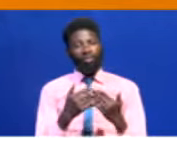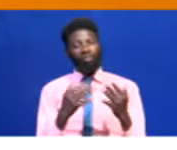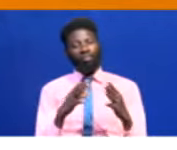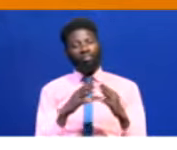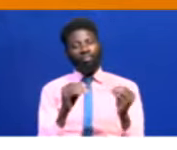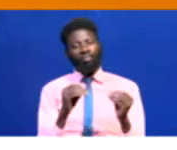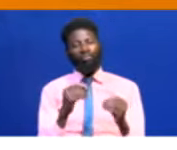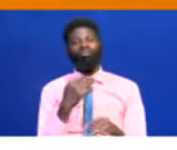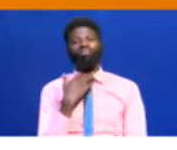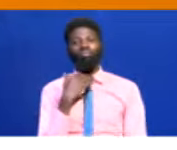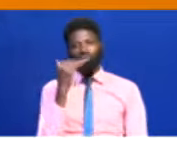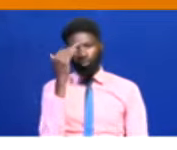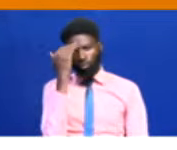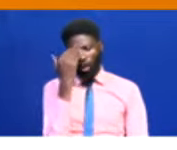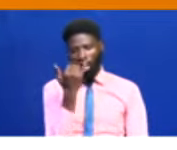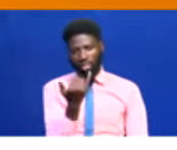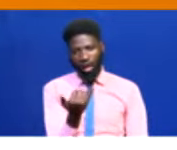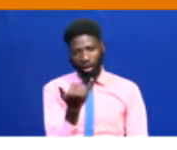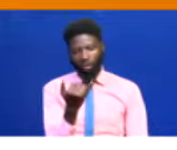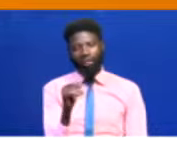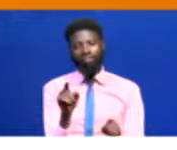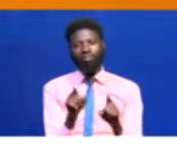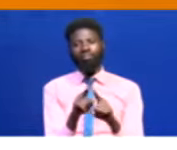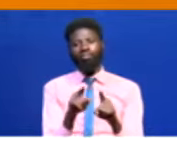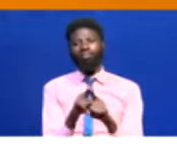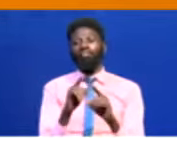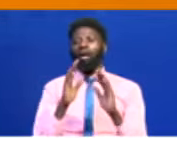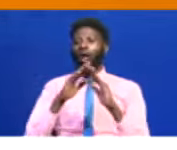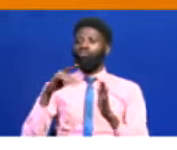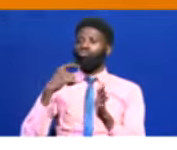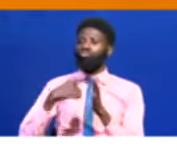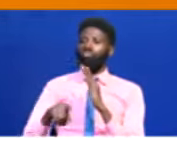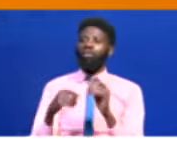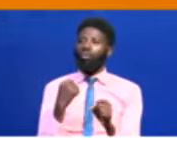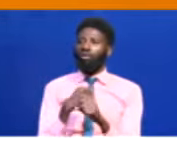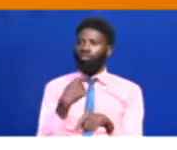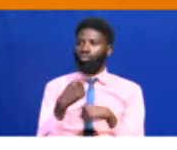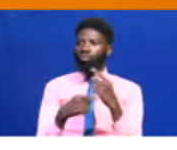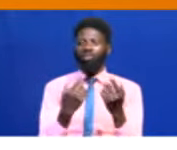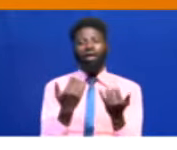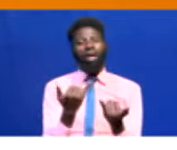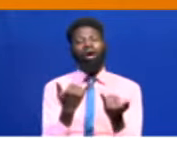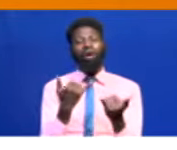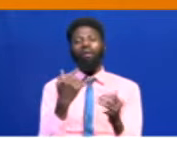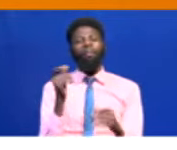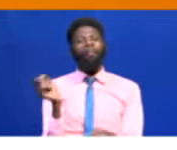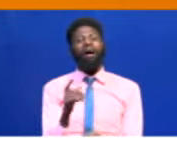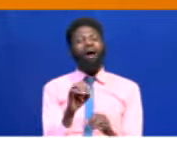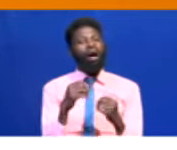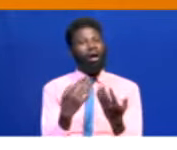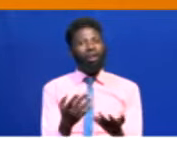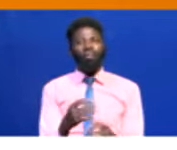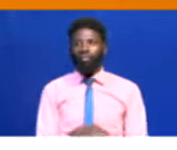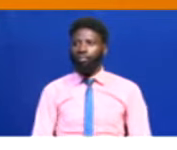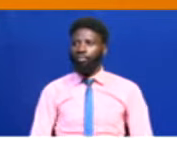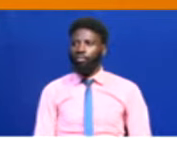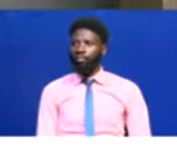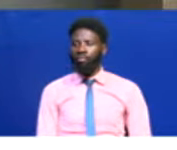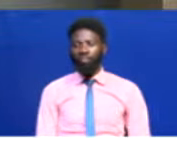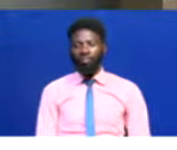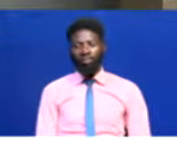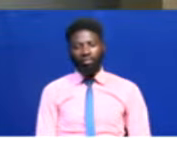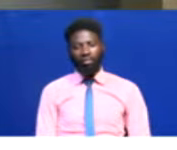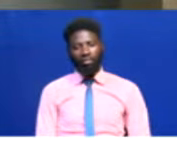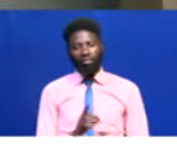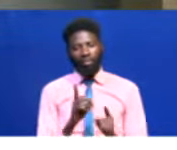we'd want to know, now that the levy, the fund is operational, how much is it raking in on a month? On 15th of